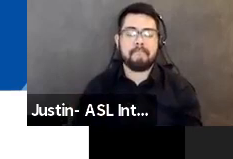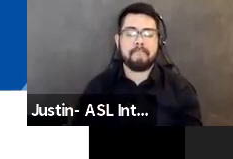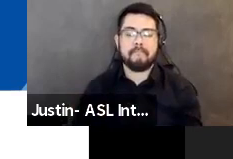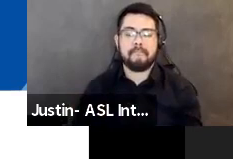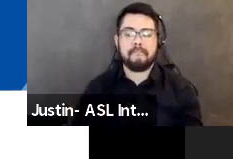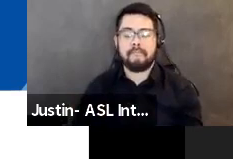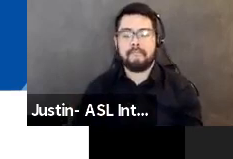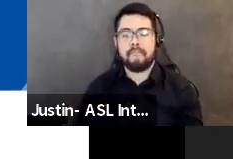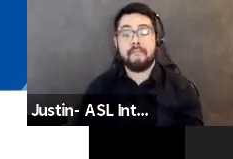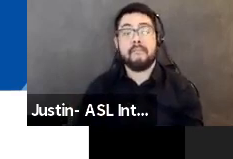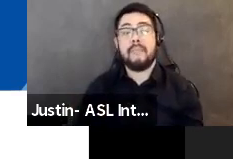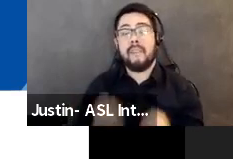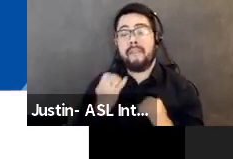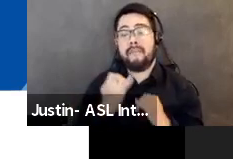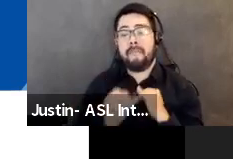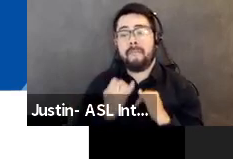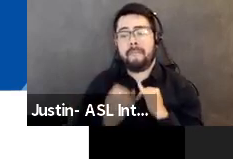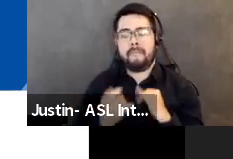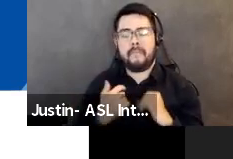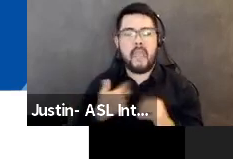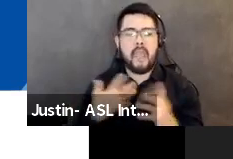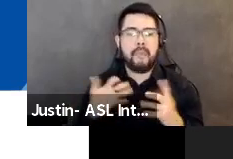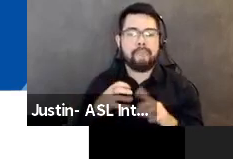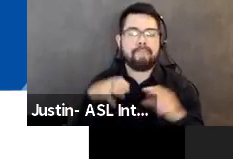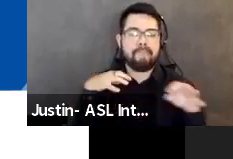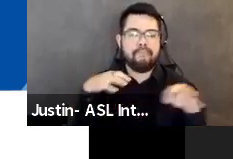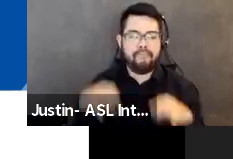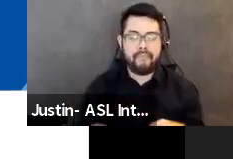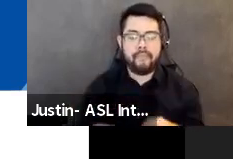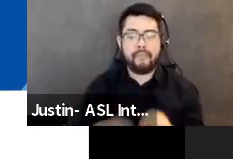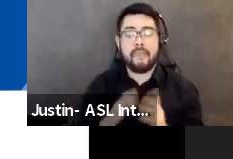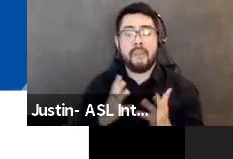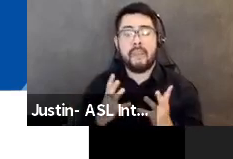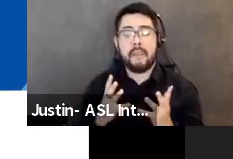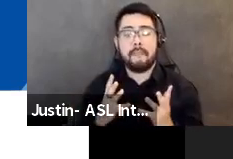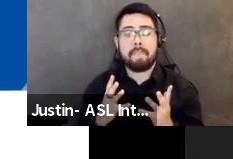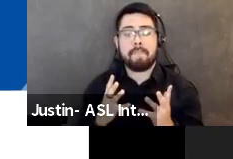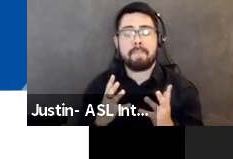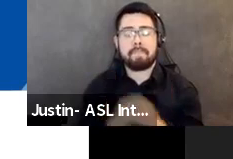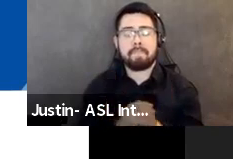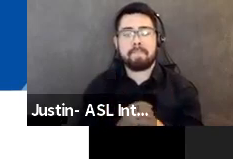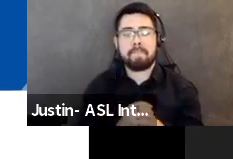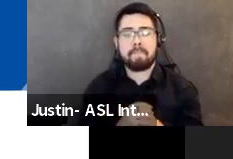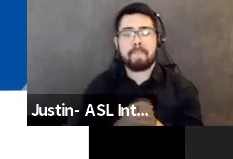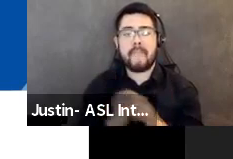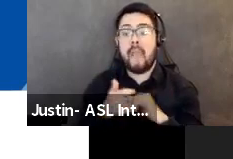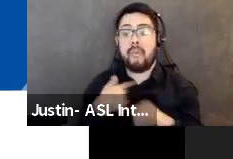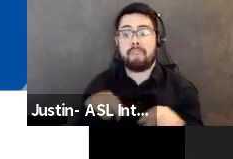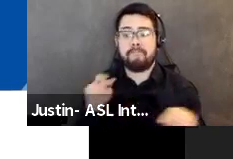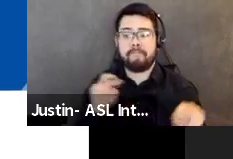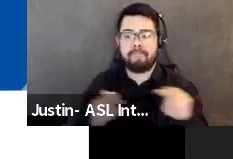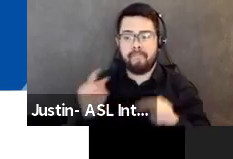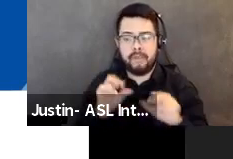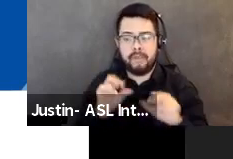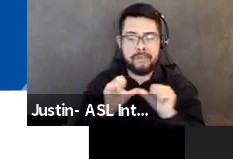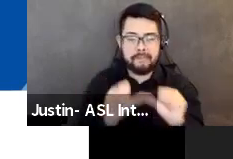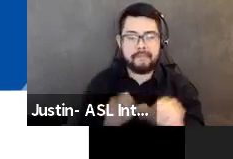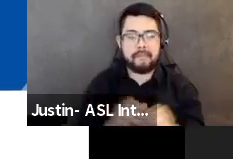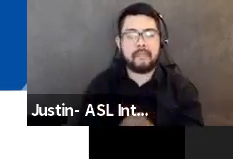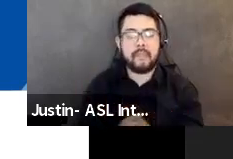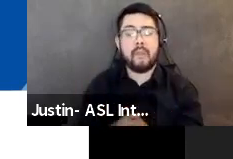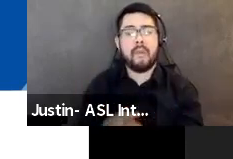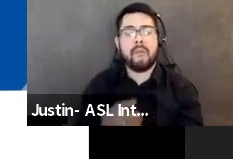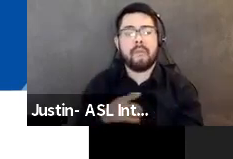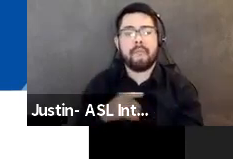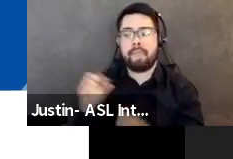um lastly i want to talk a little bit about how we're going to monitor this um we've gotten feedback that this